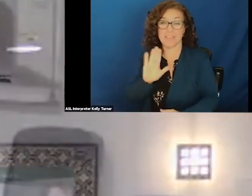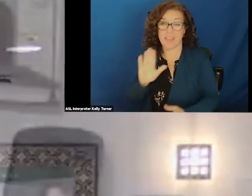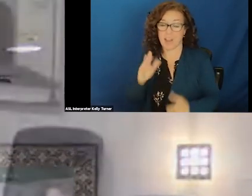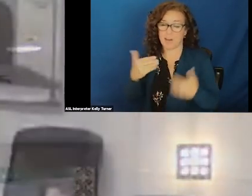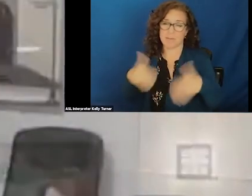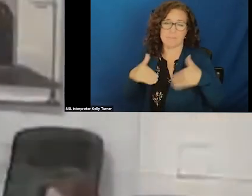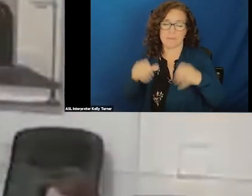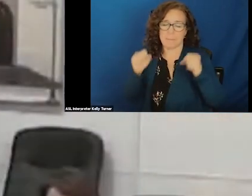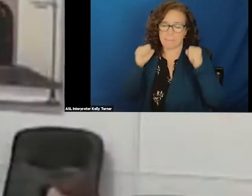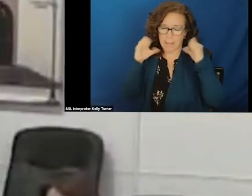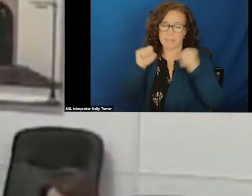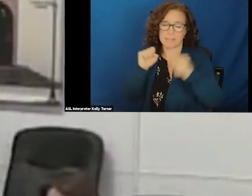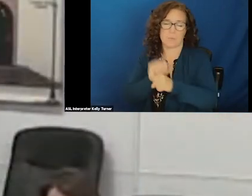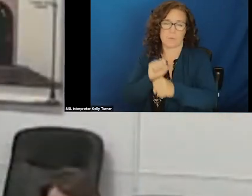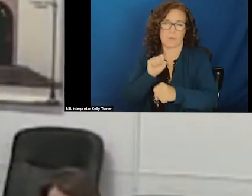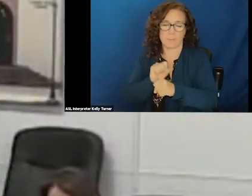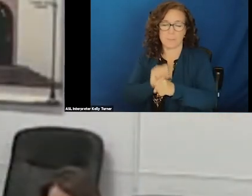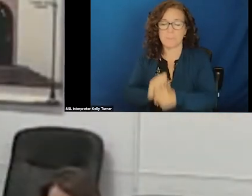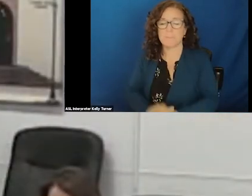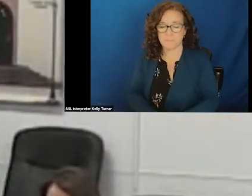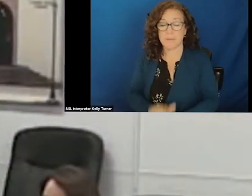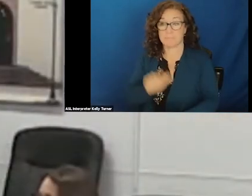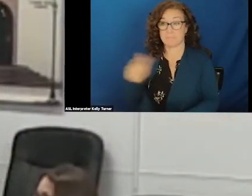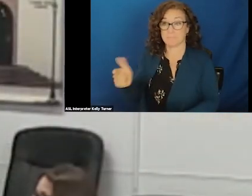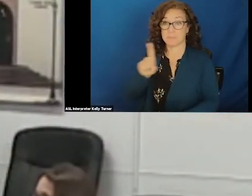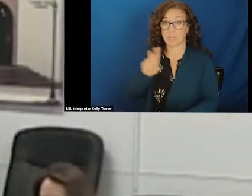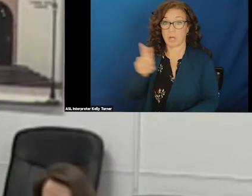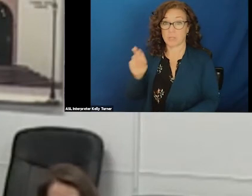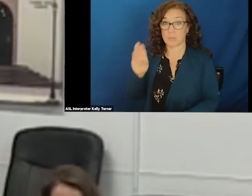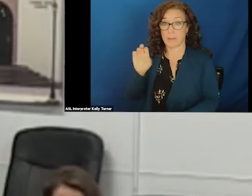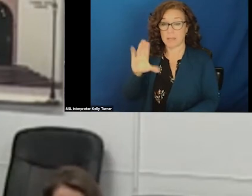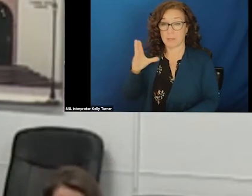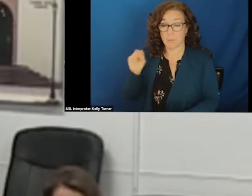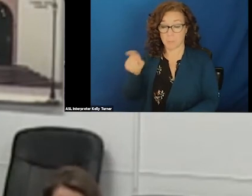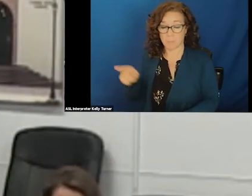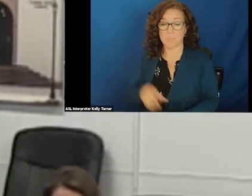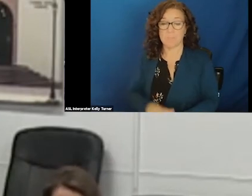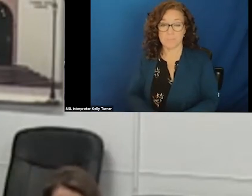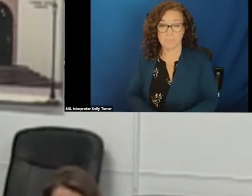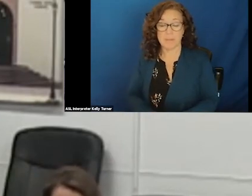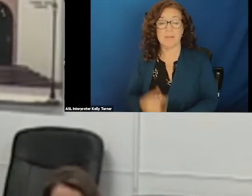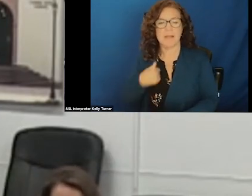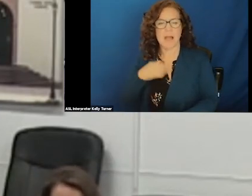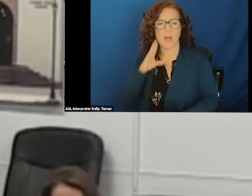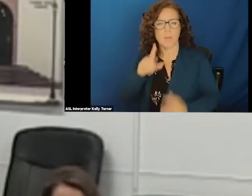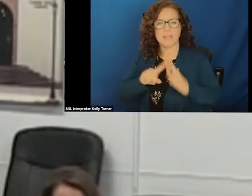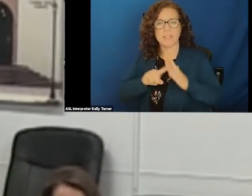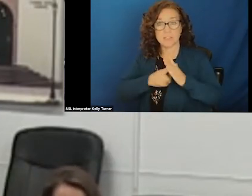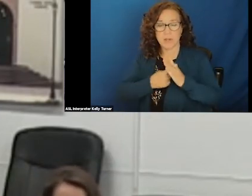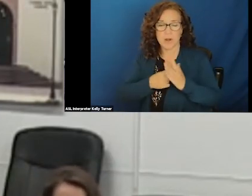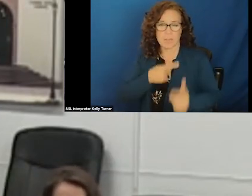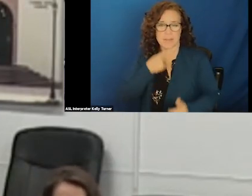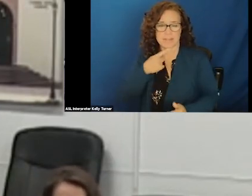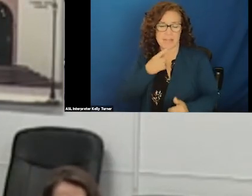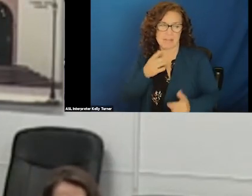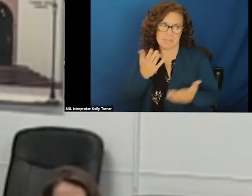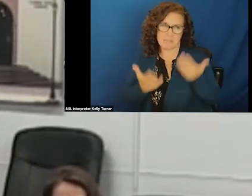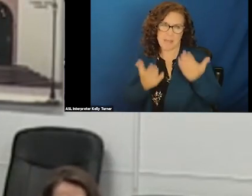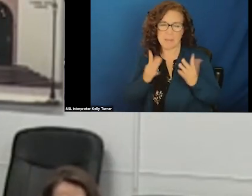by saying maybe people get sick of me hearing me say this, and that is that our people do the most important work on the